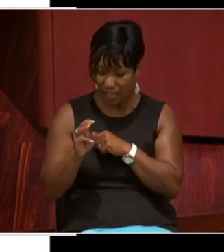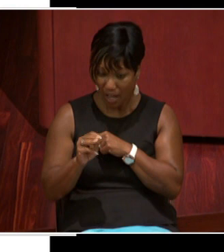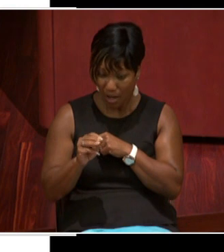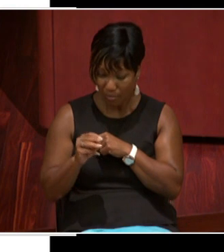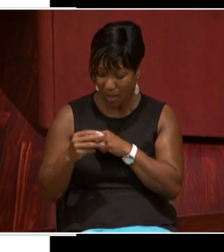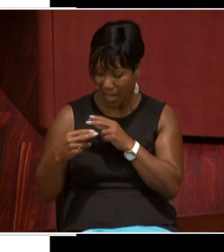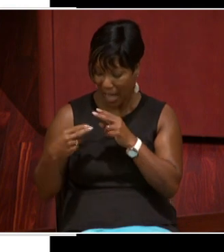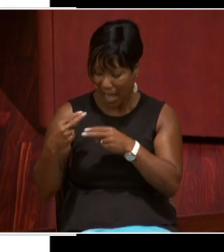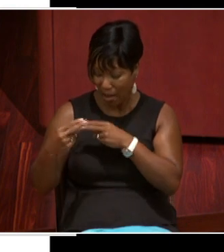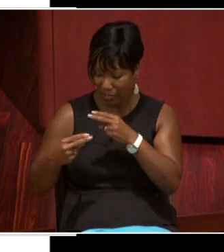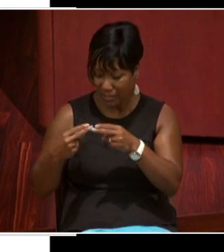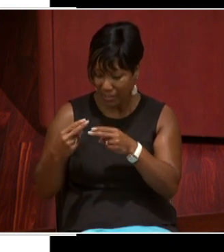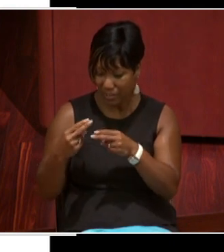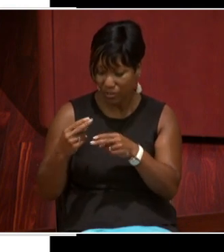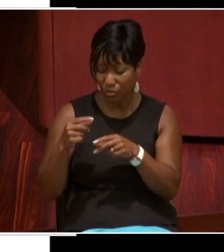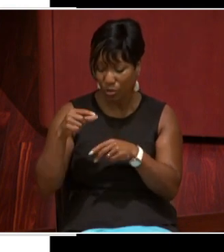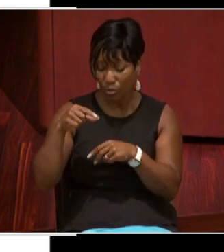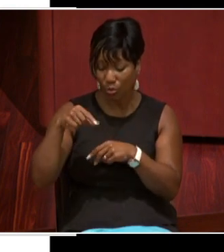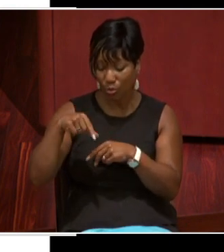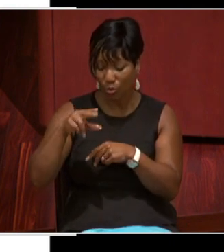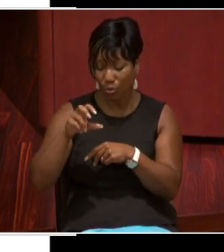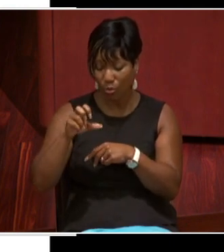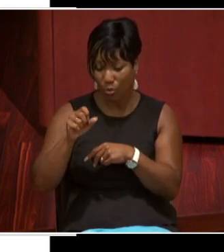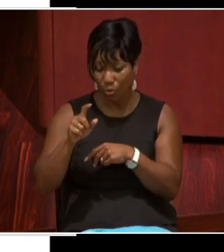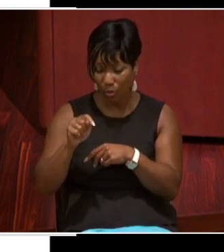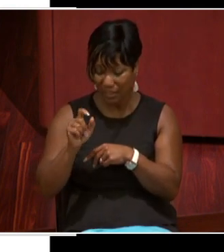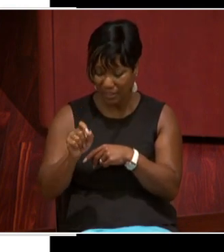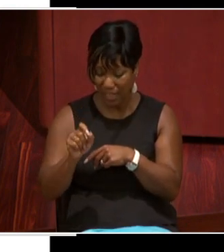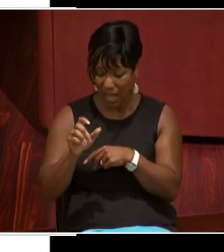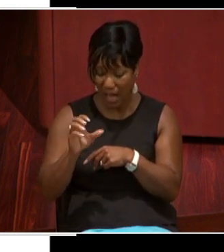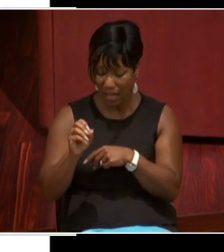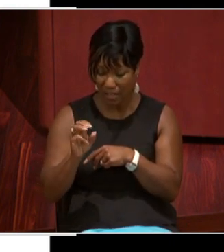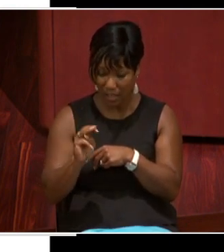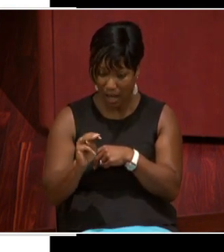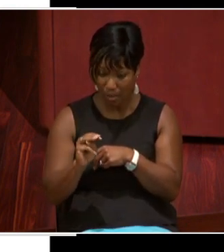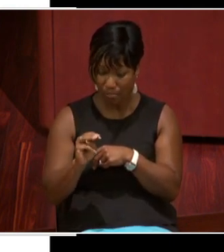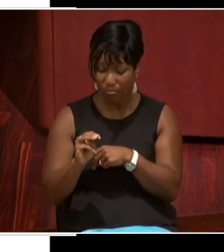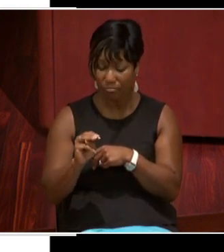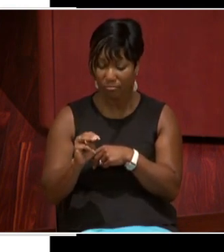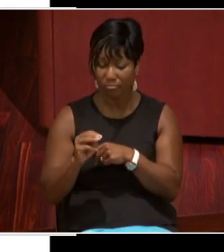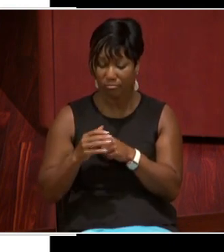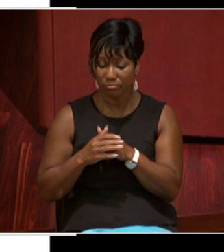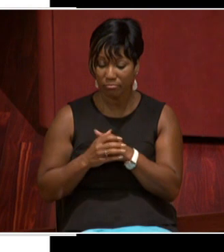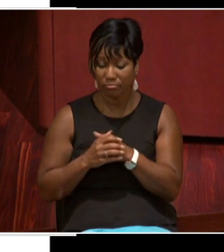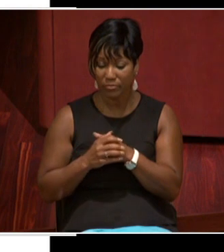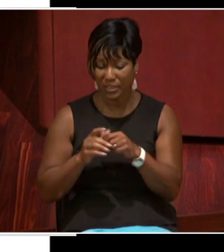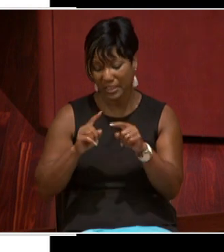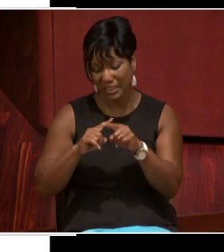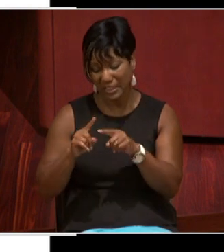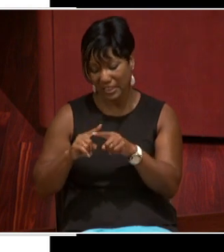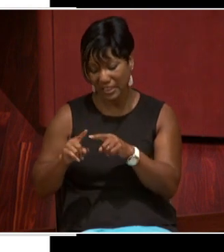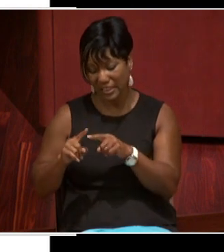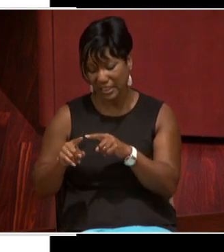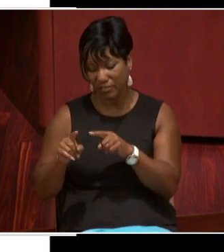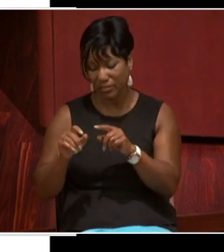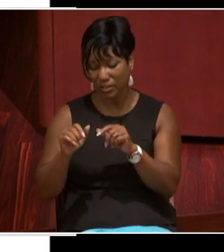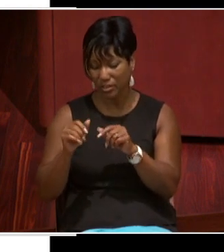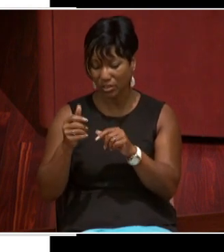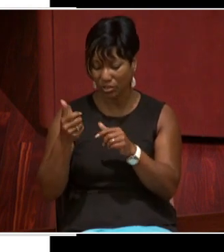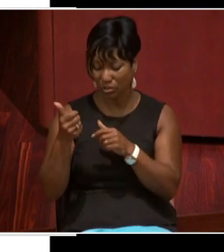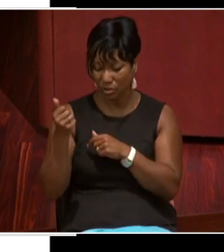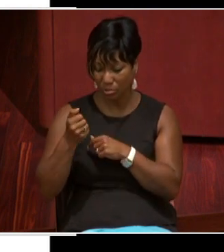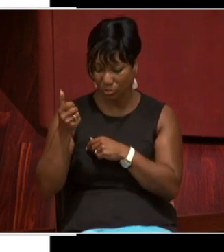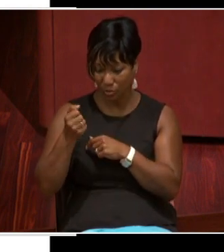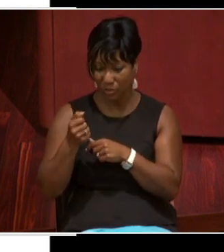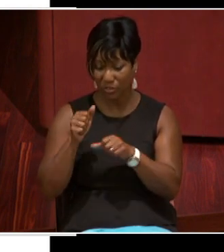HeritageQuestOnline.com, and partial census records are on Fold3.com. As I mentioned before, these are subscription-based websites that you can view